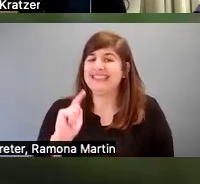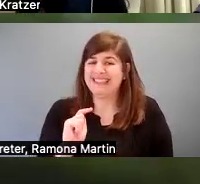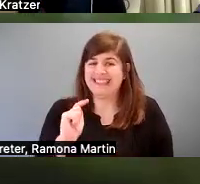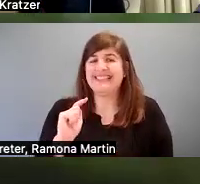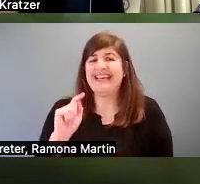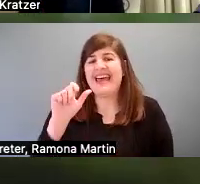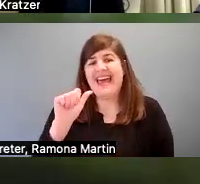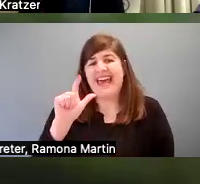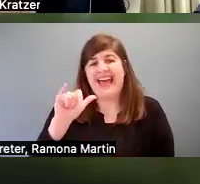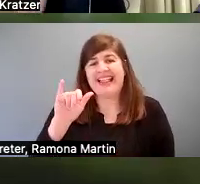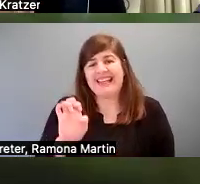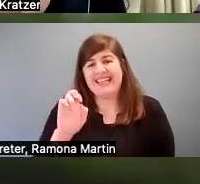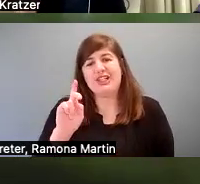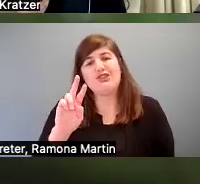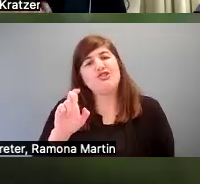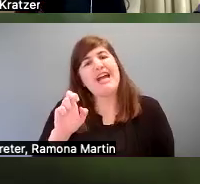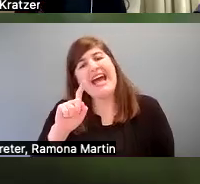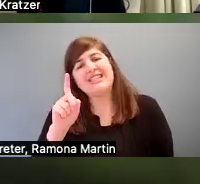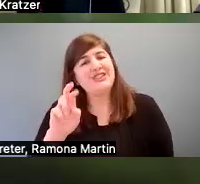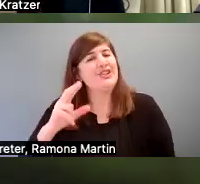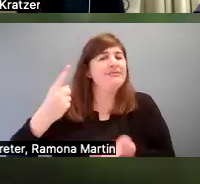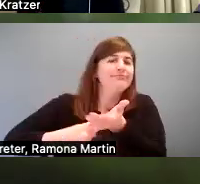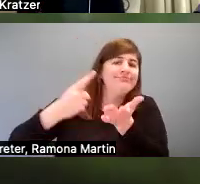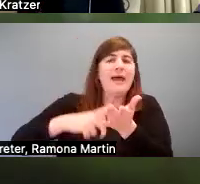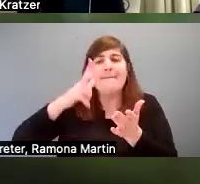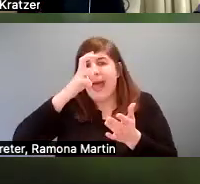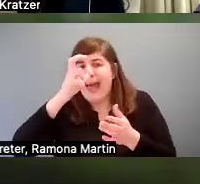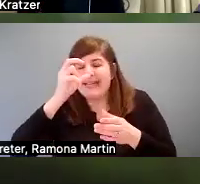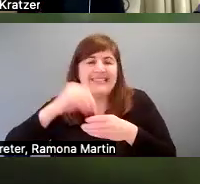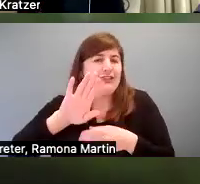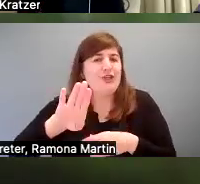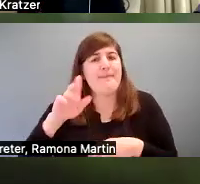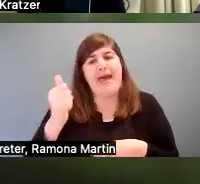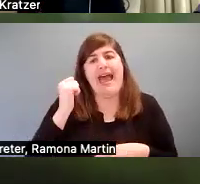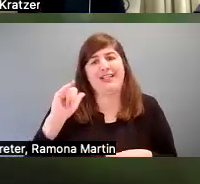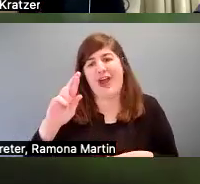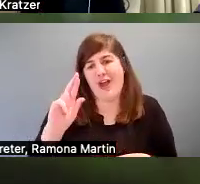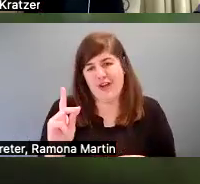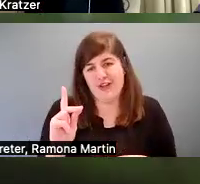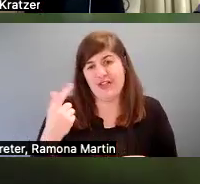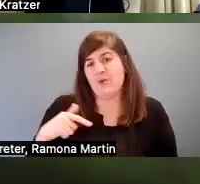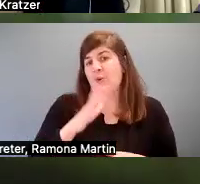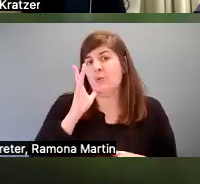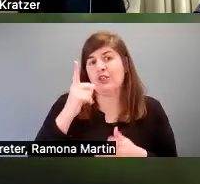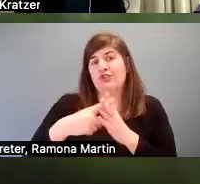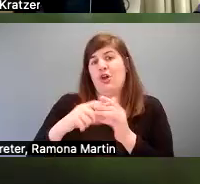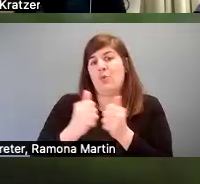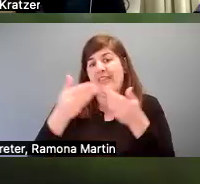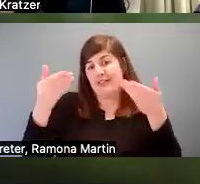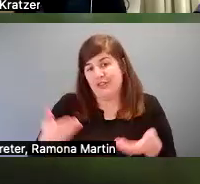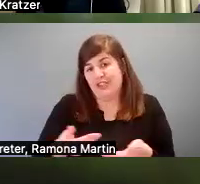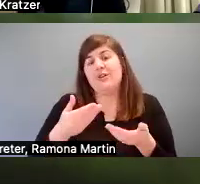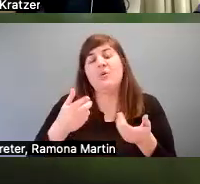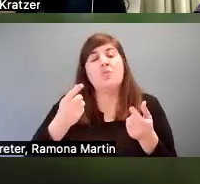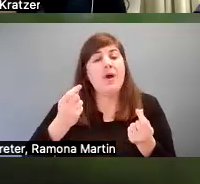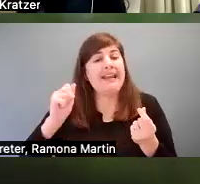Alie Kratzer. We're going to be talking all about bugs in your backyard. We'll start with an introduction of what